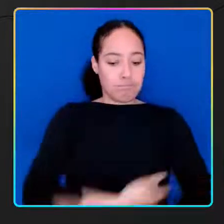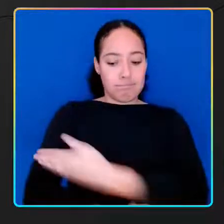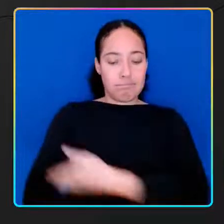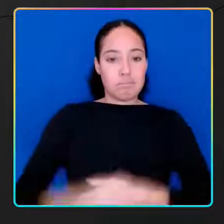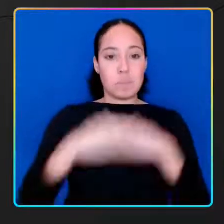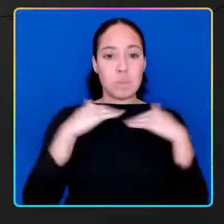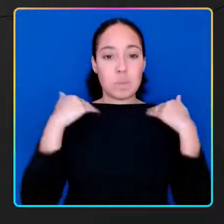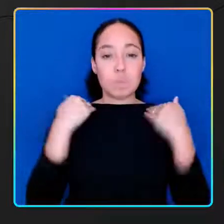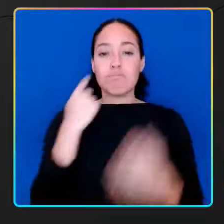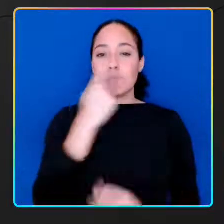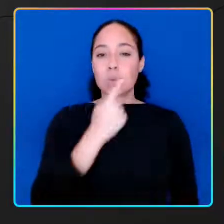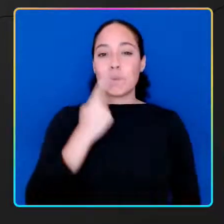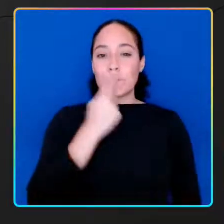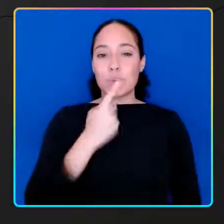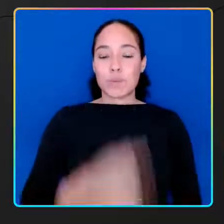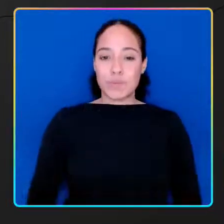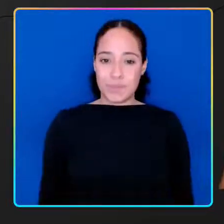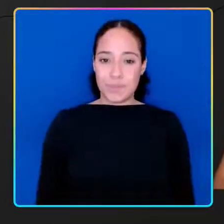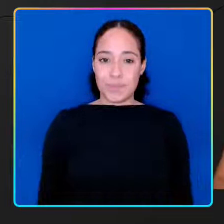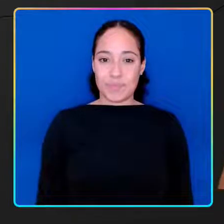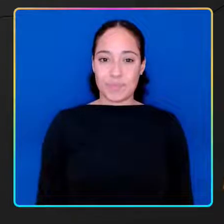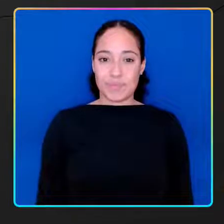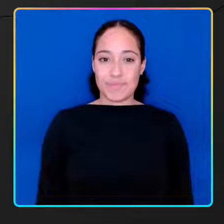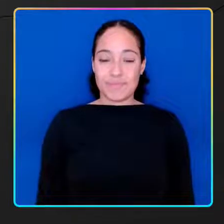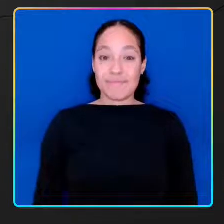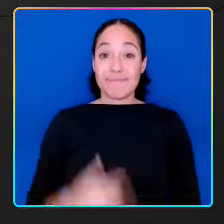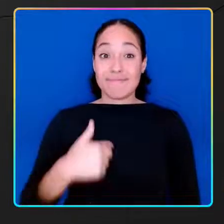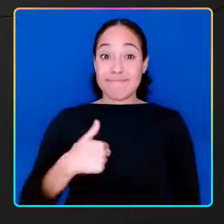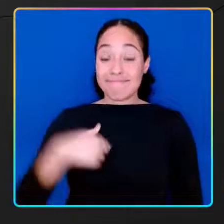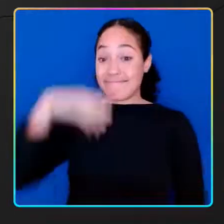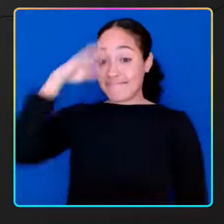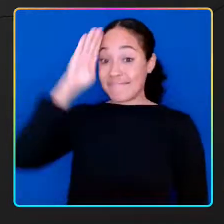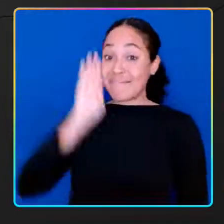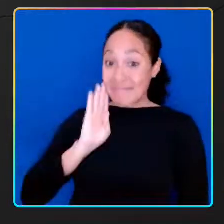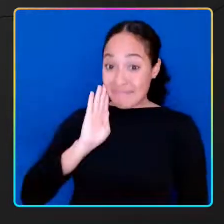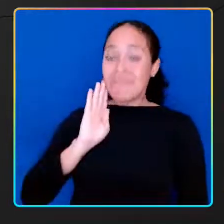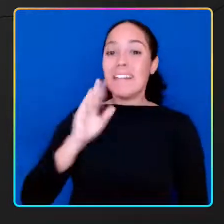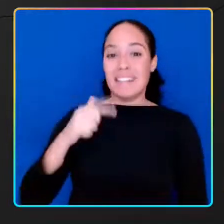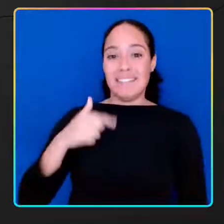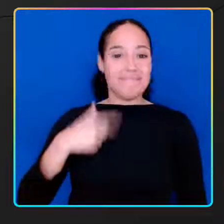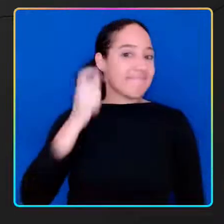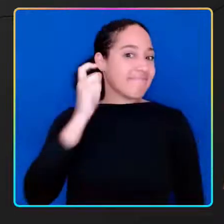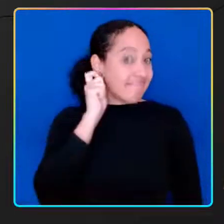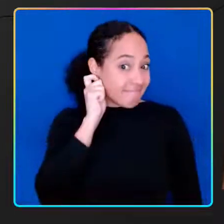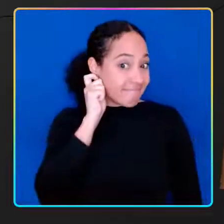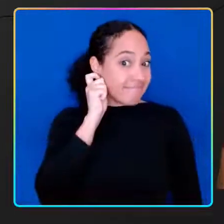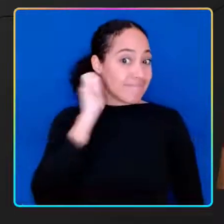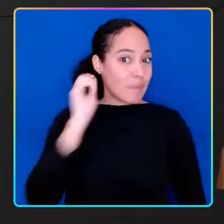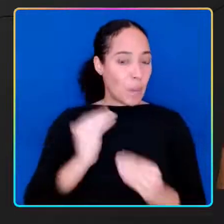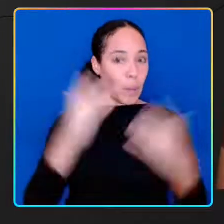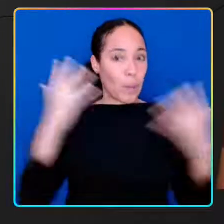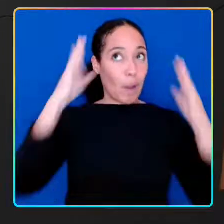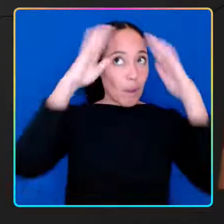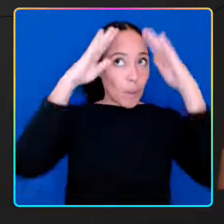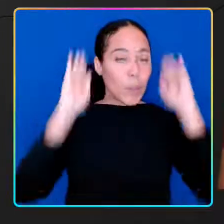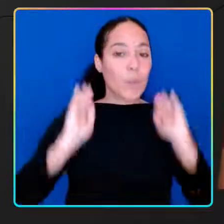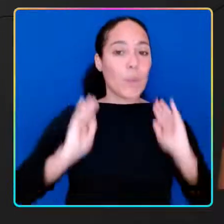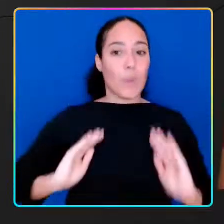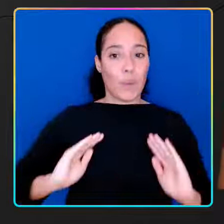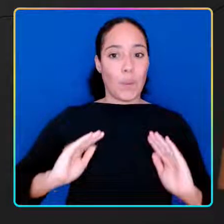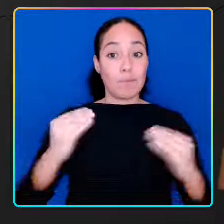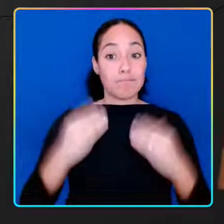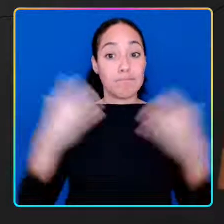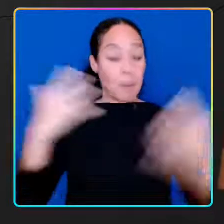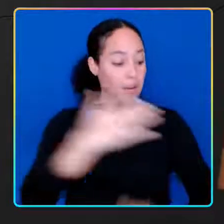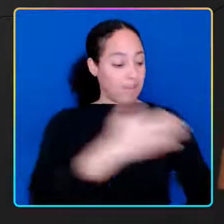it. And my name's Amy Boyd. I'm a female with long blonde hair, and today I'm wearing a simple